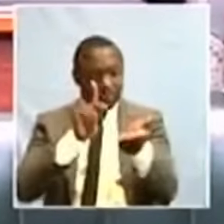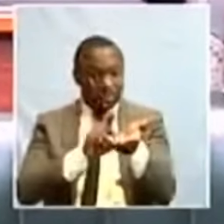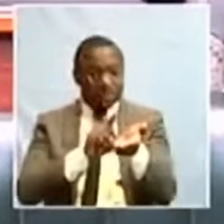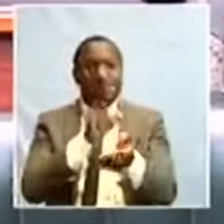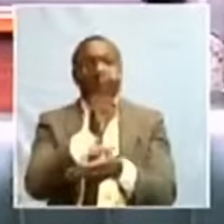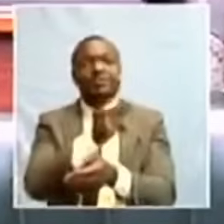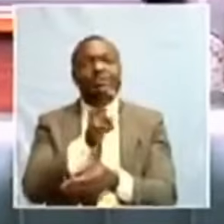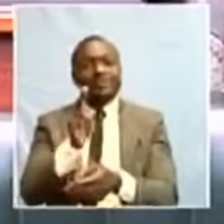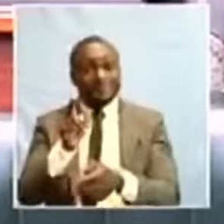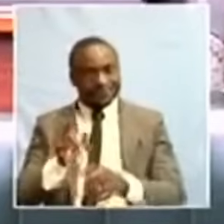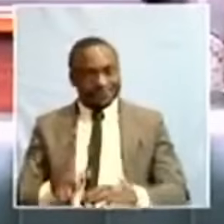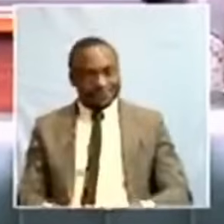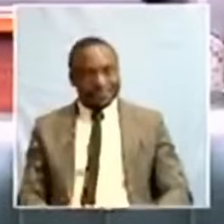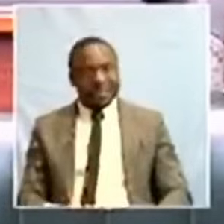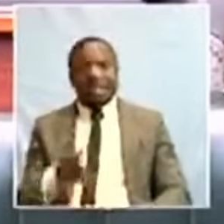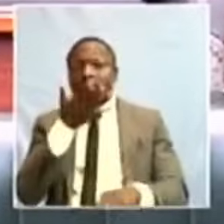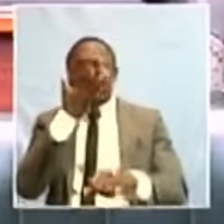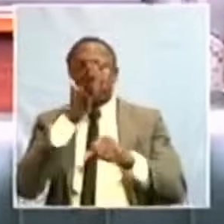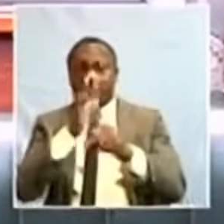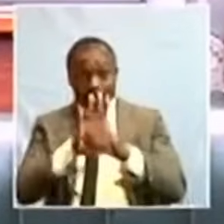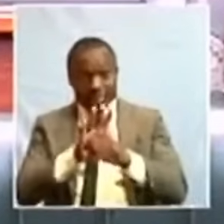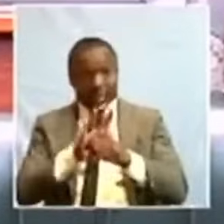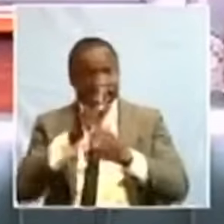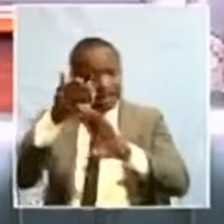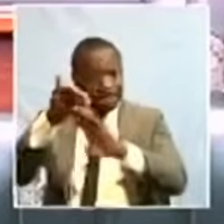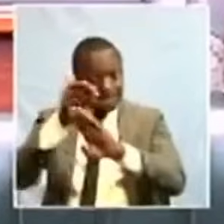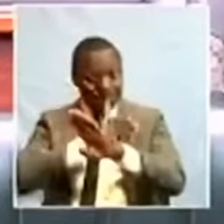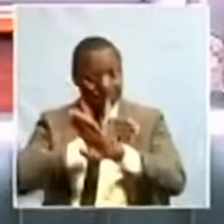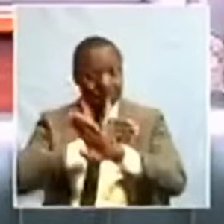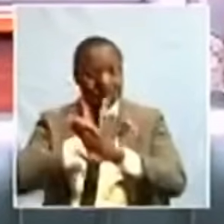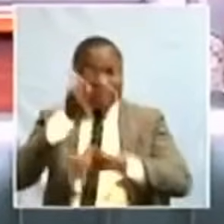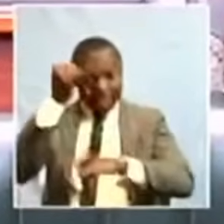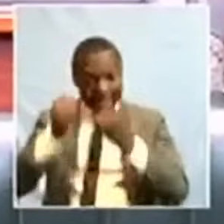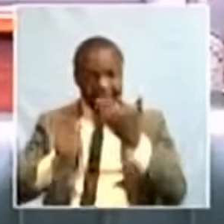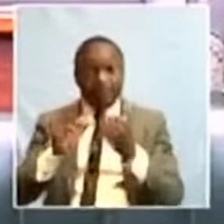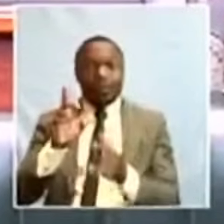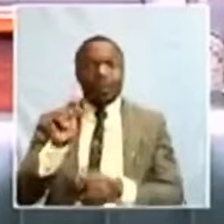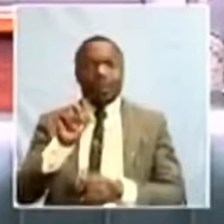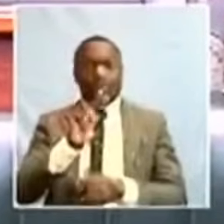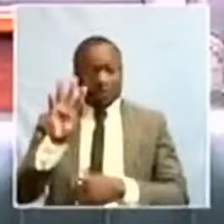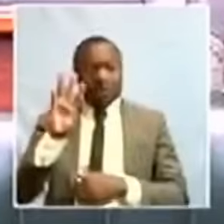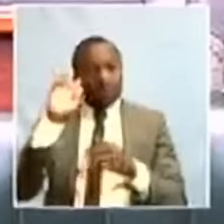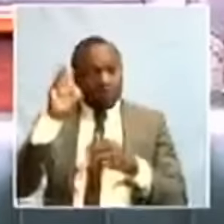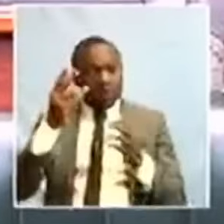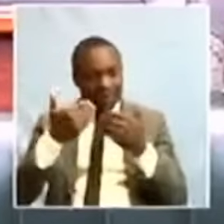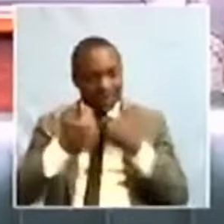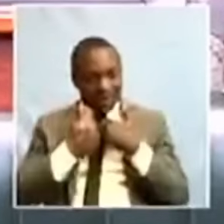Hichilema, that he promised that before the end of this year, there